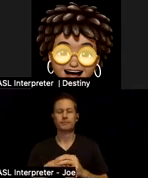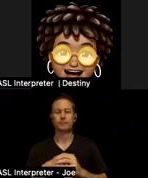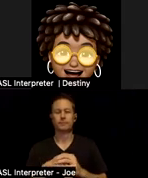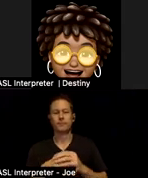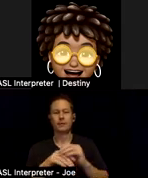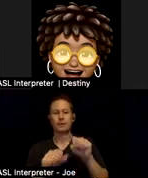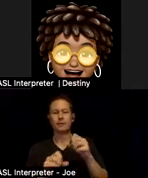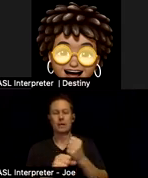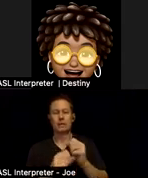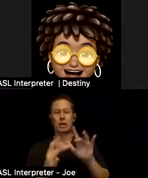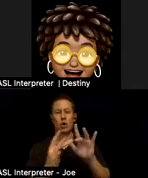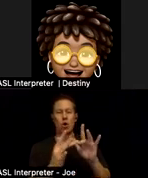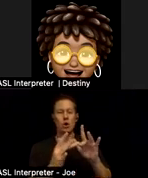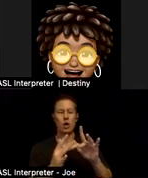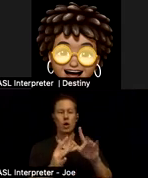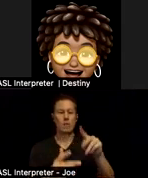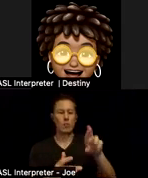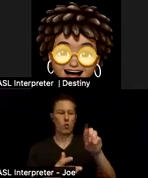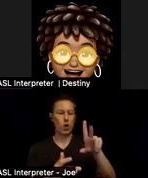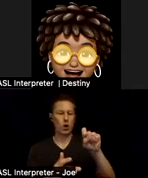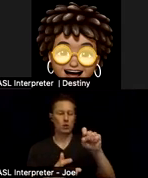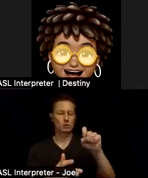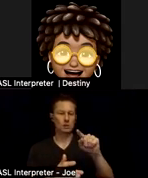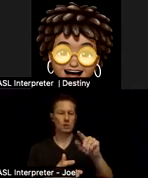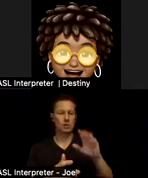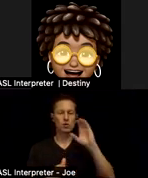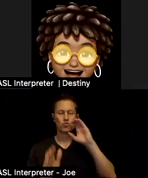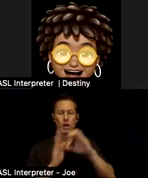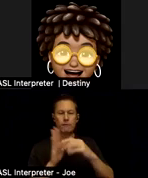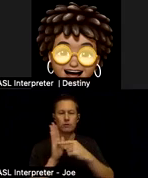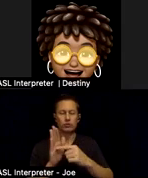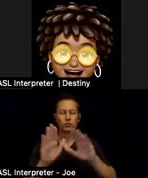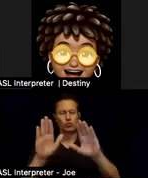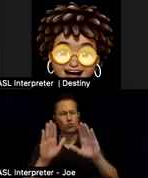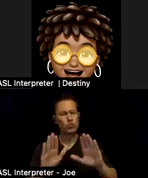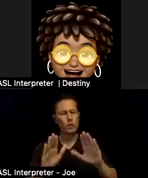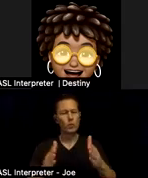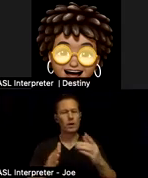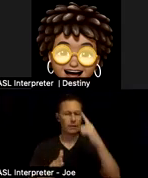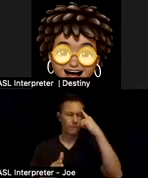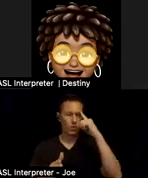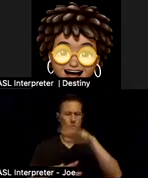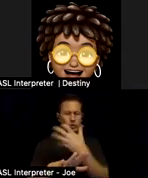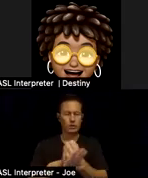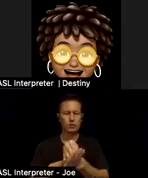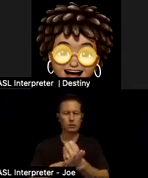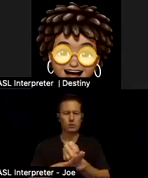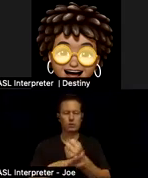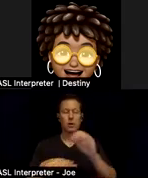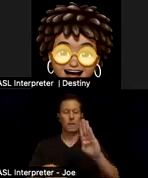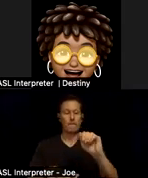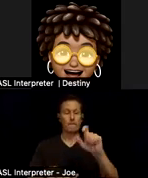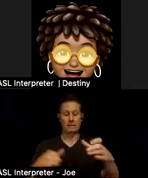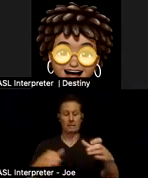this graphic shows a wonderful way of securing things. So the water heater must be up on a base, which